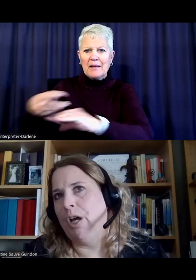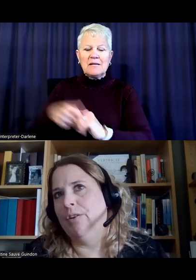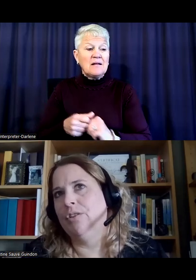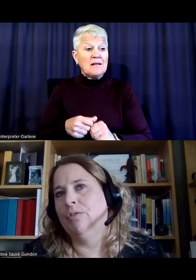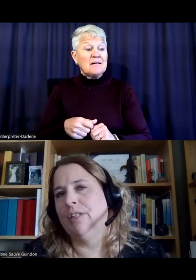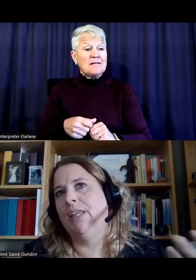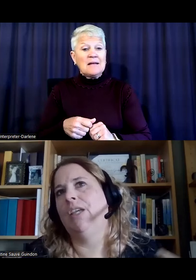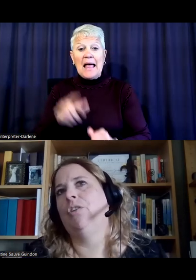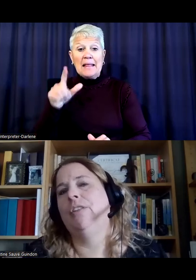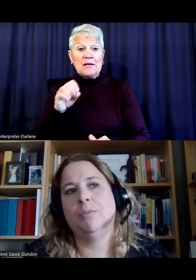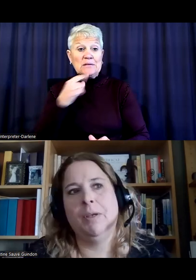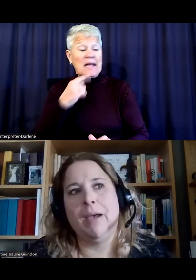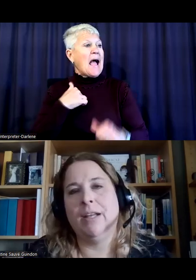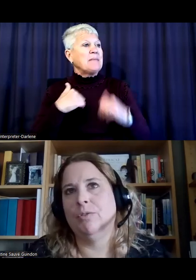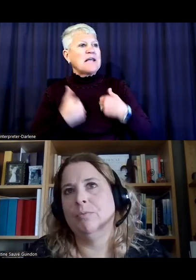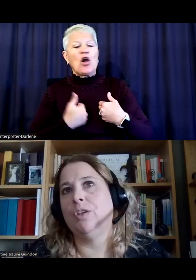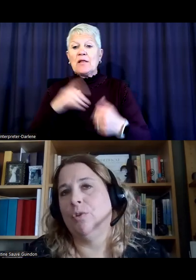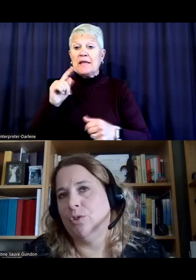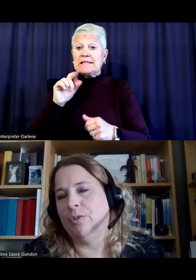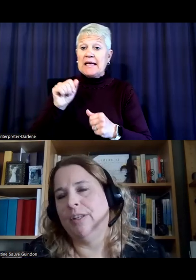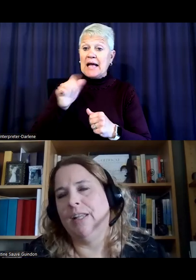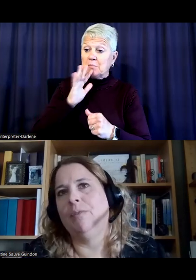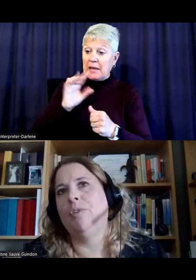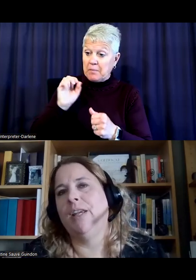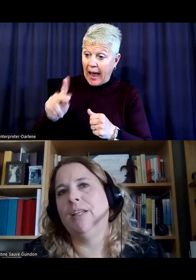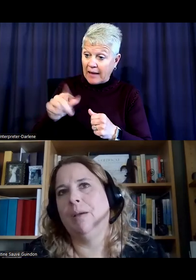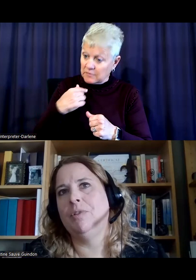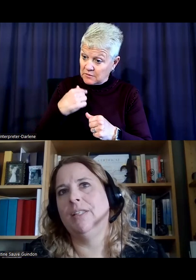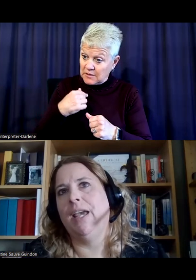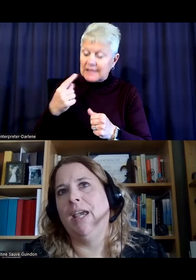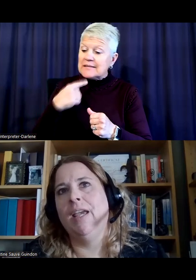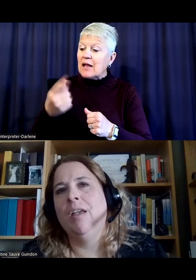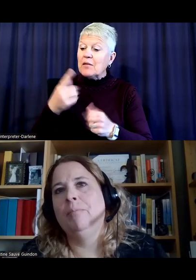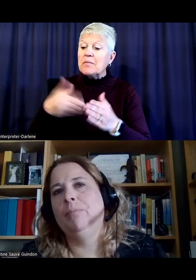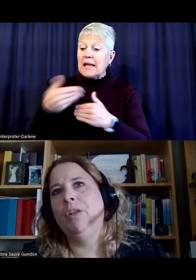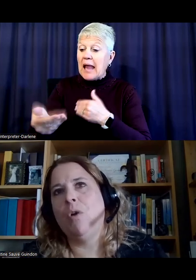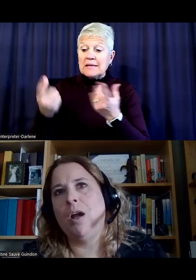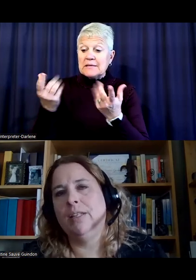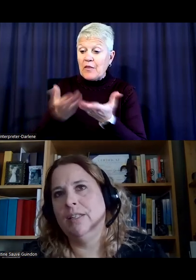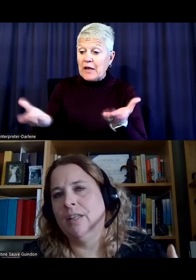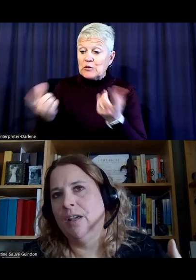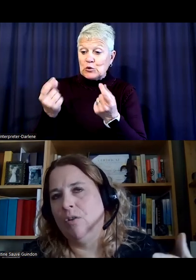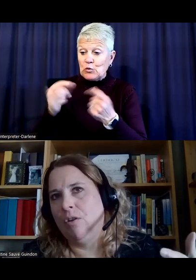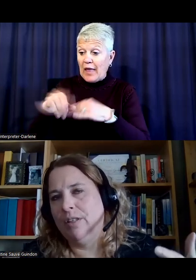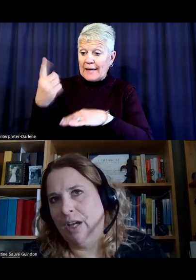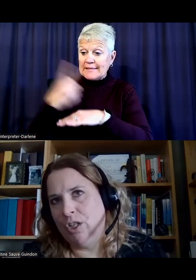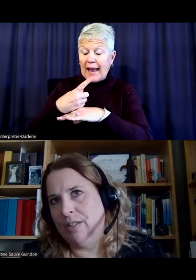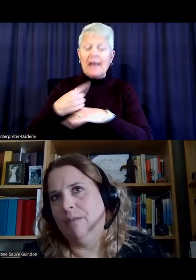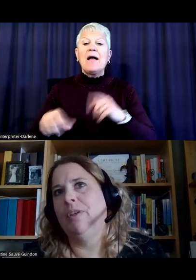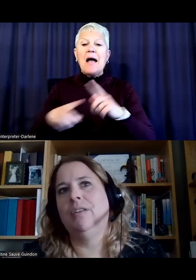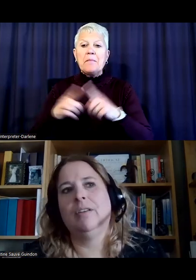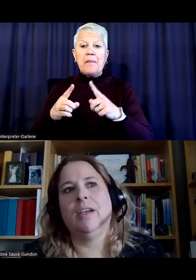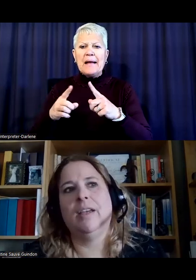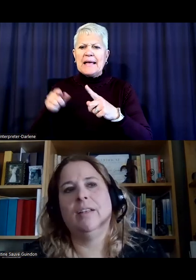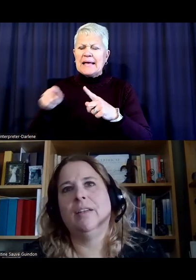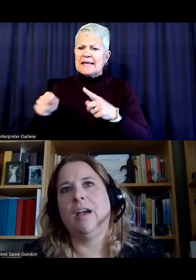I'm tired. So the TA started to speak back to him. So telling him the next steps of the day. But meanwhile, he's touching